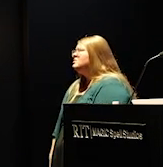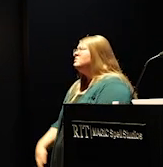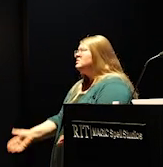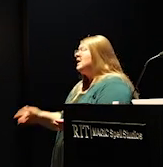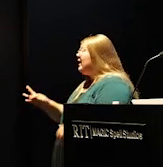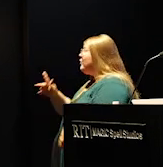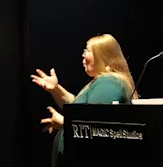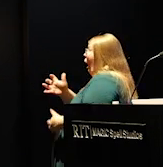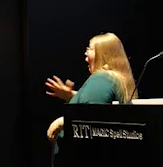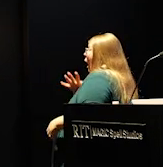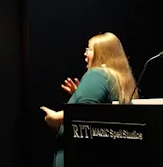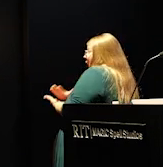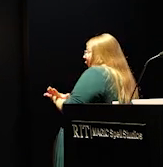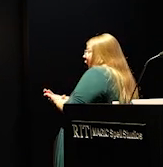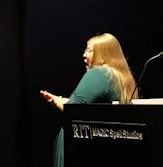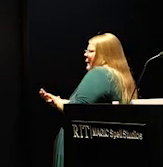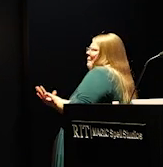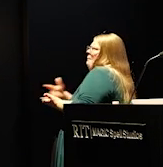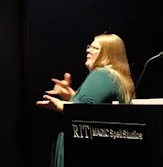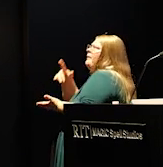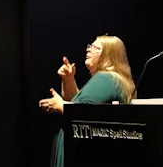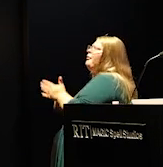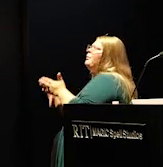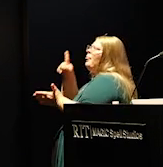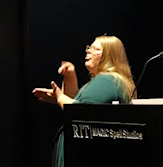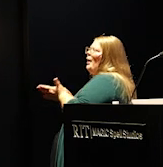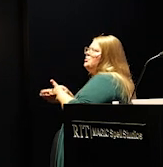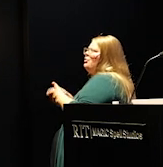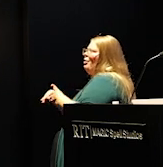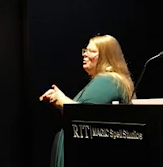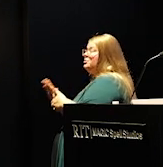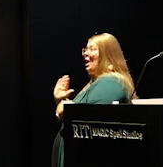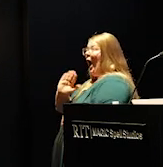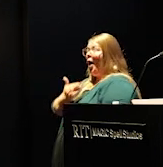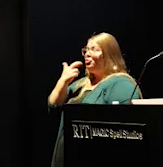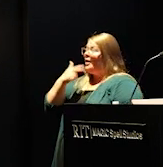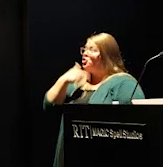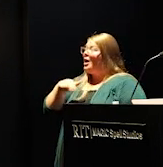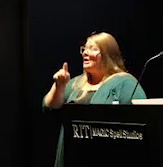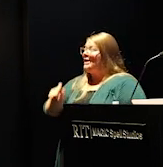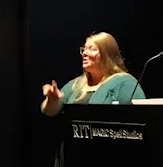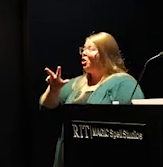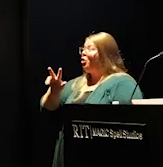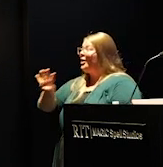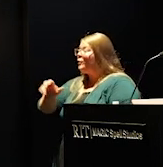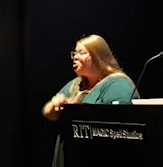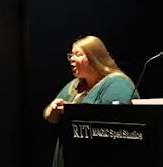cost you close to $1,000 a chair. This restaurant has 34 chairs. You open a restaurant, you're going to